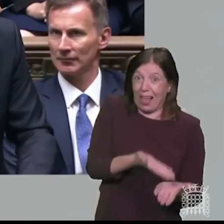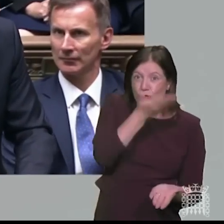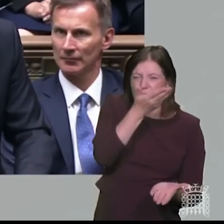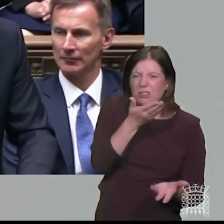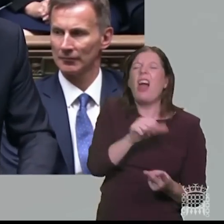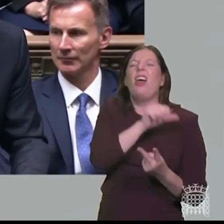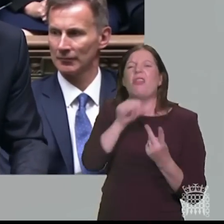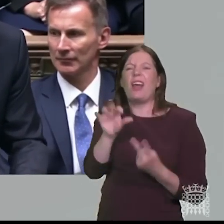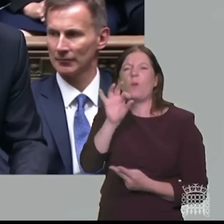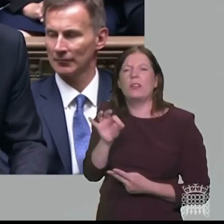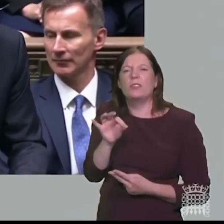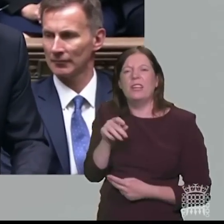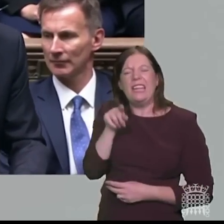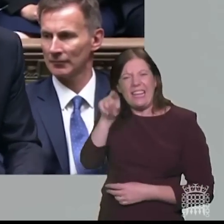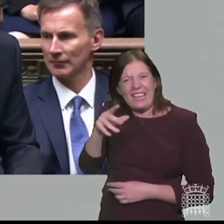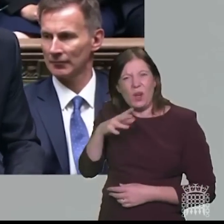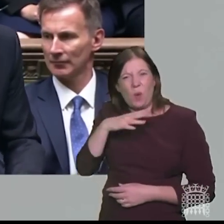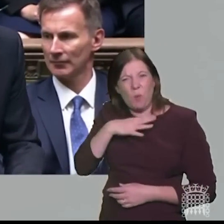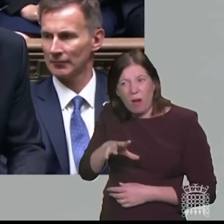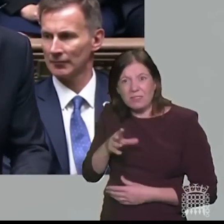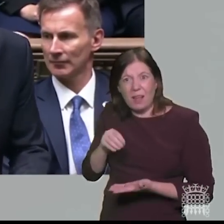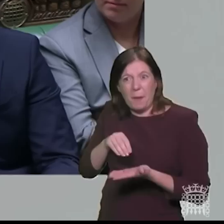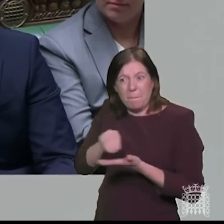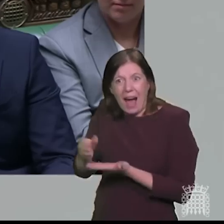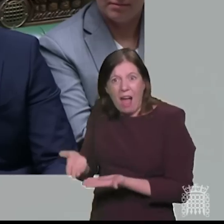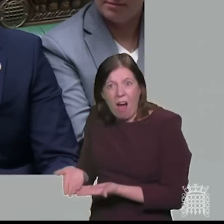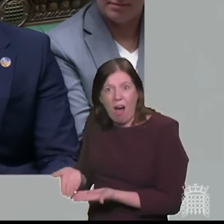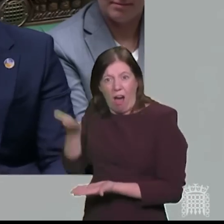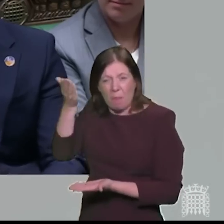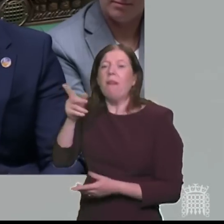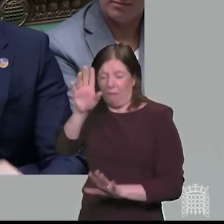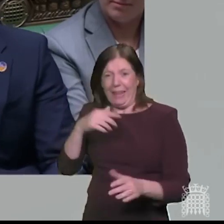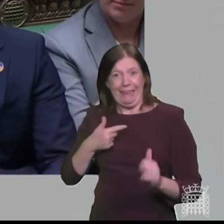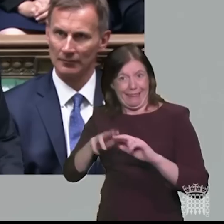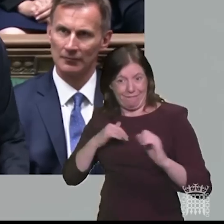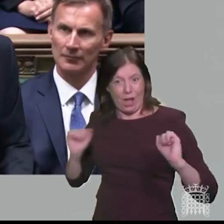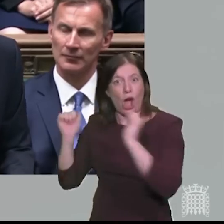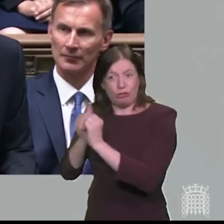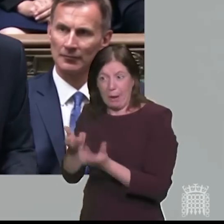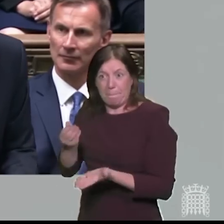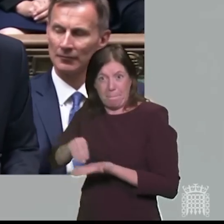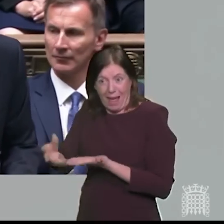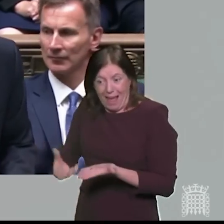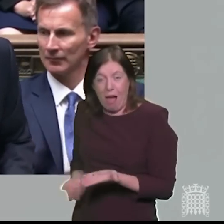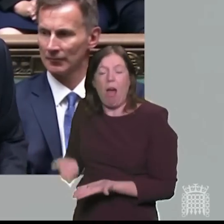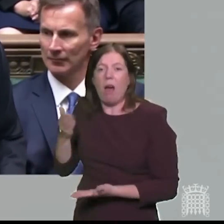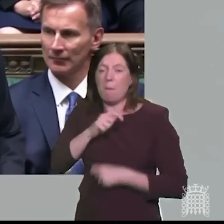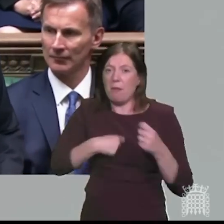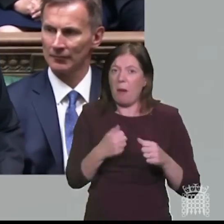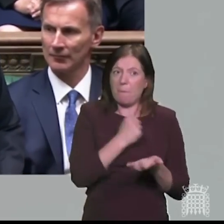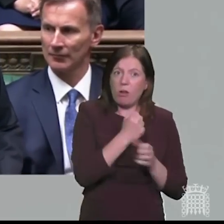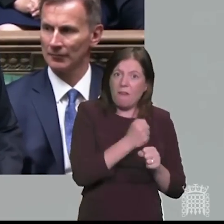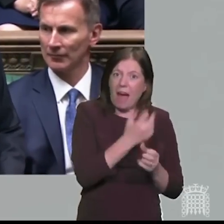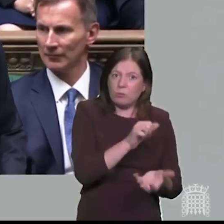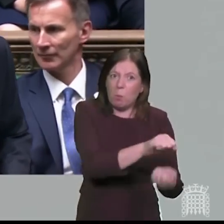next question do? Support a policy that would increase government borrowing and make the situation worse. Mr. Speaker, it just